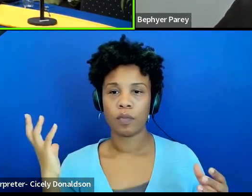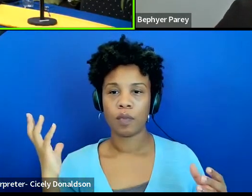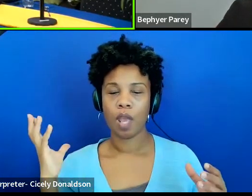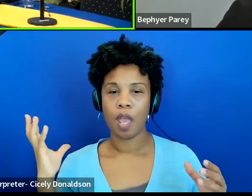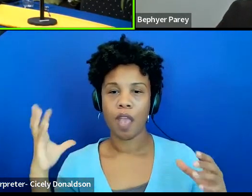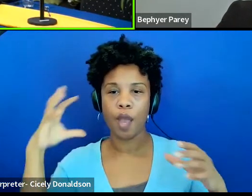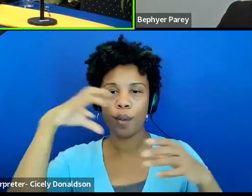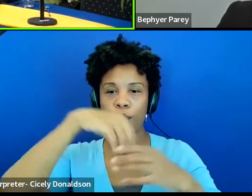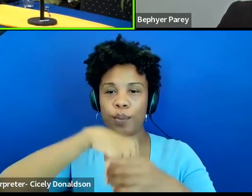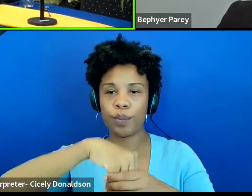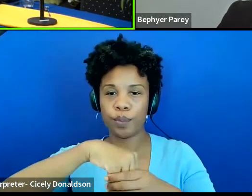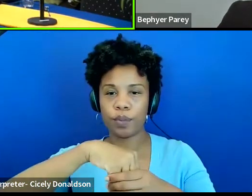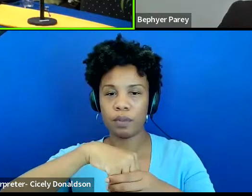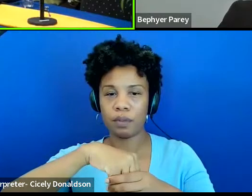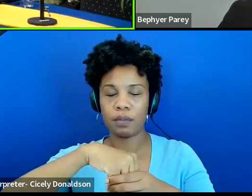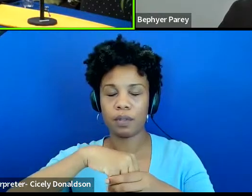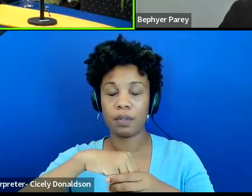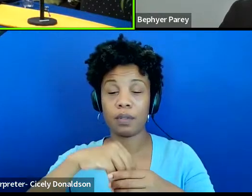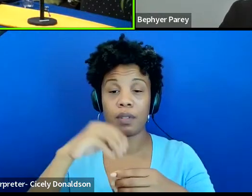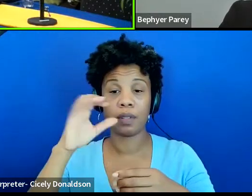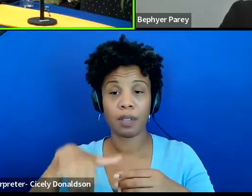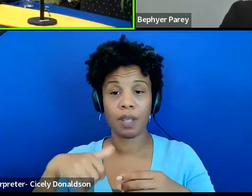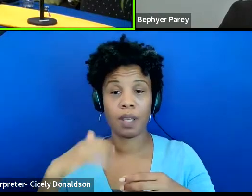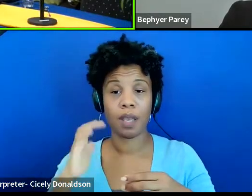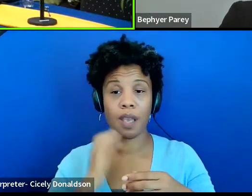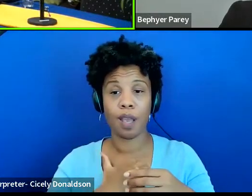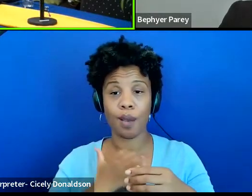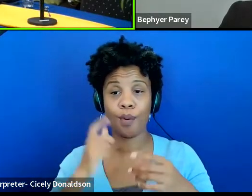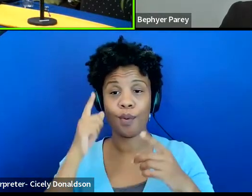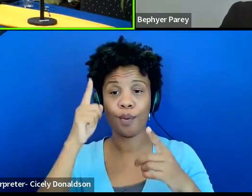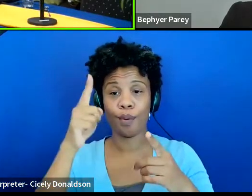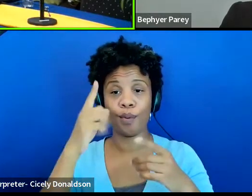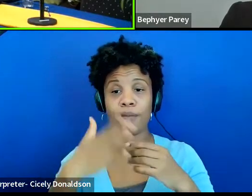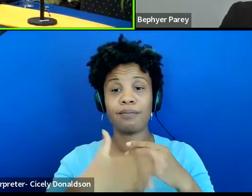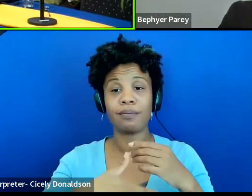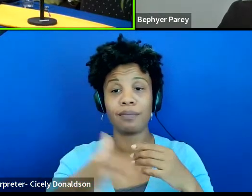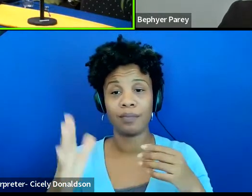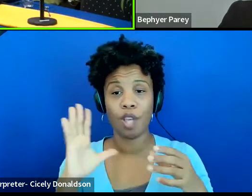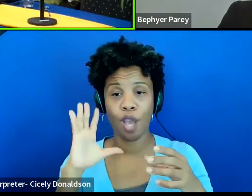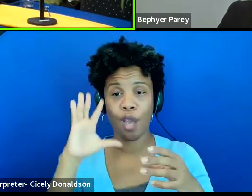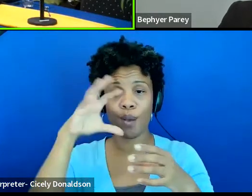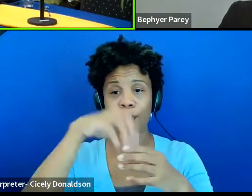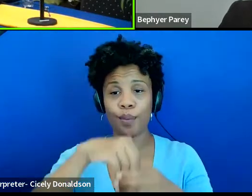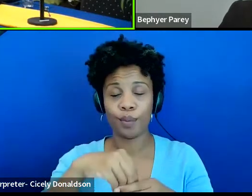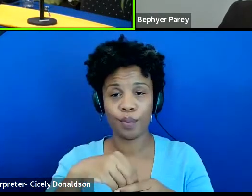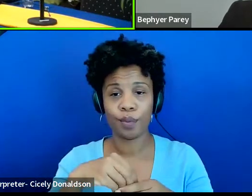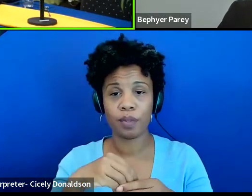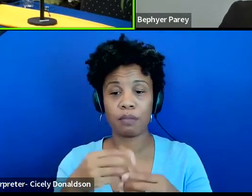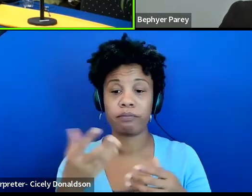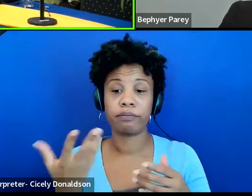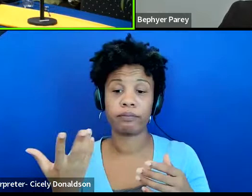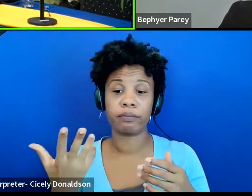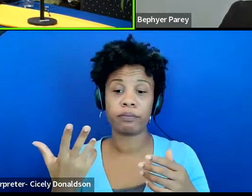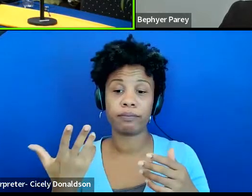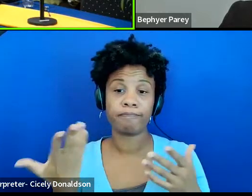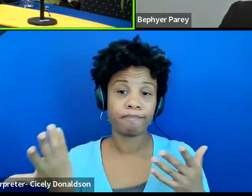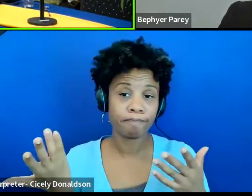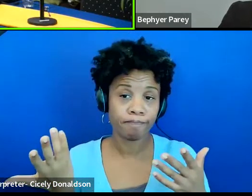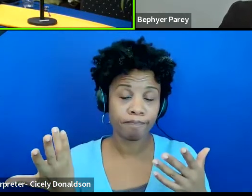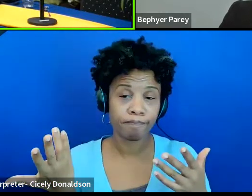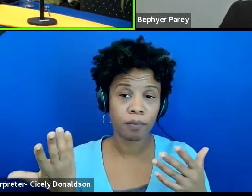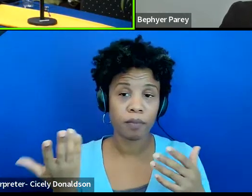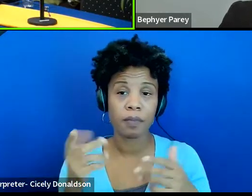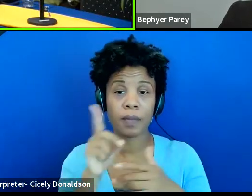part of the new paradigm, and it's a part of the human rights model of